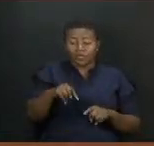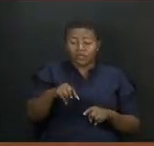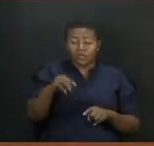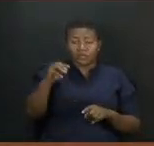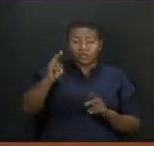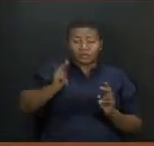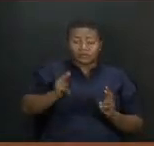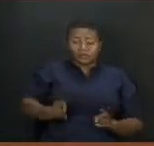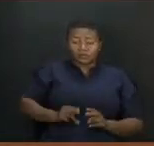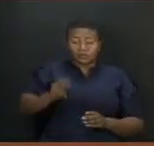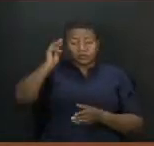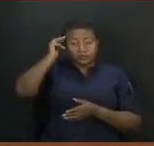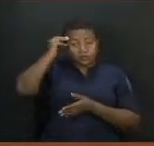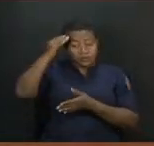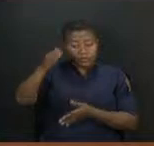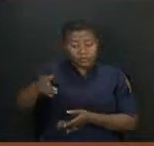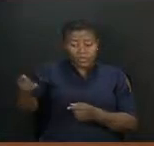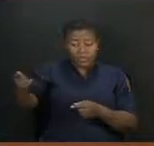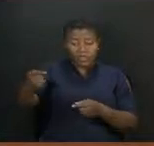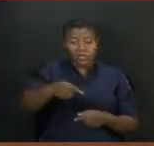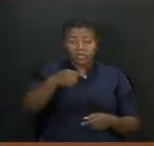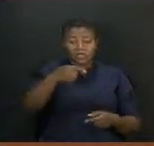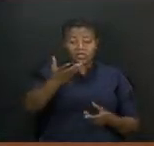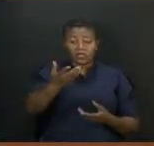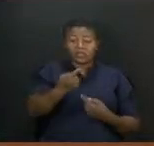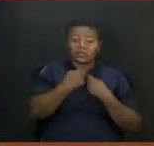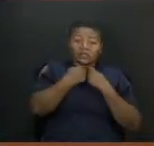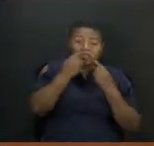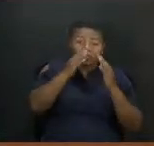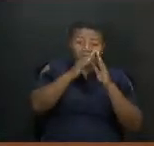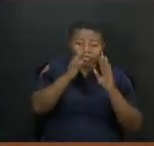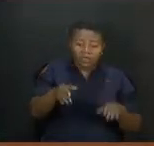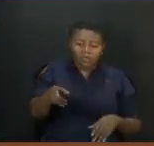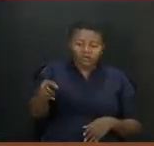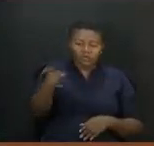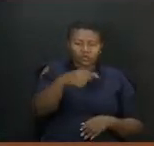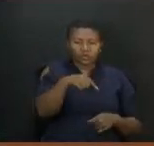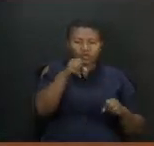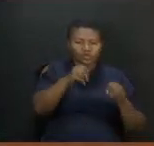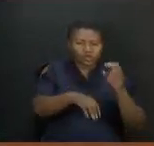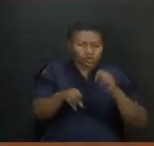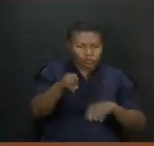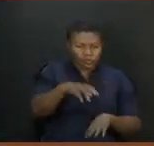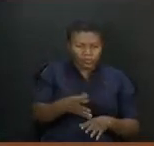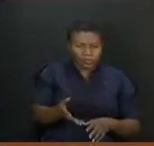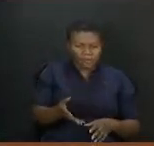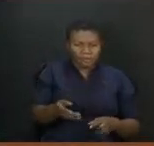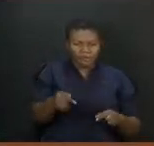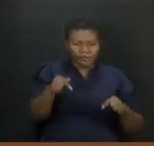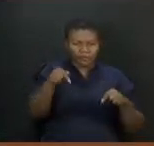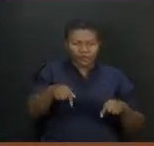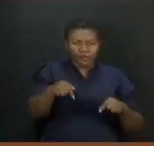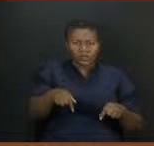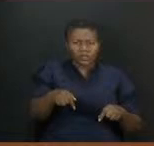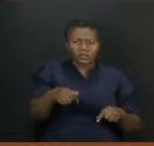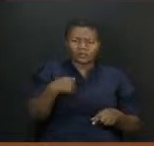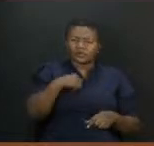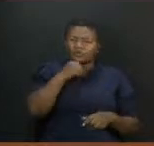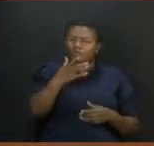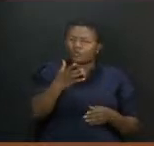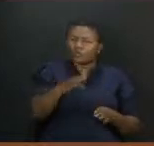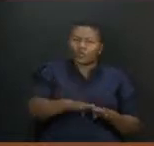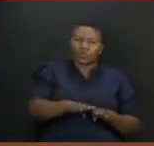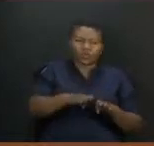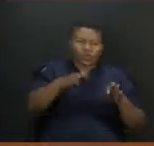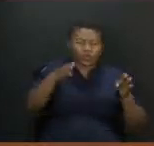opportunity to contribute and make comment to the issue. Today, I intend not to open the floor